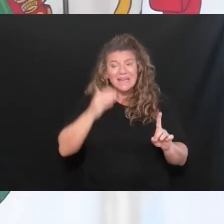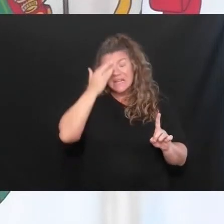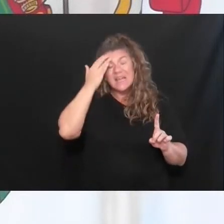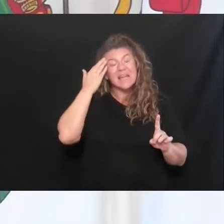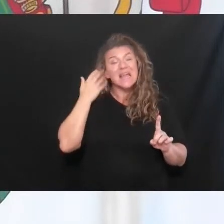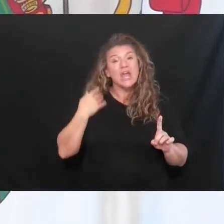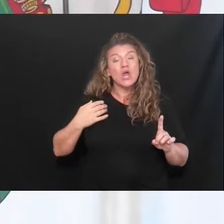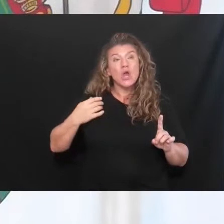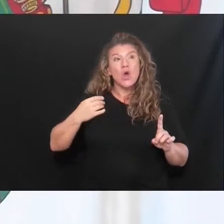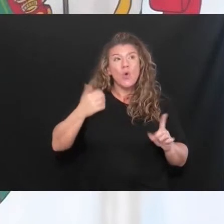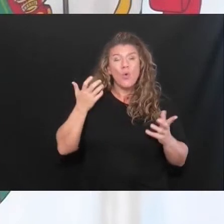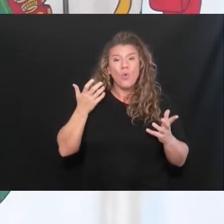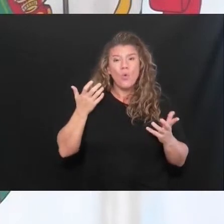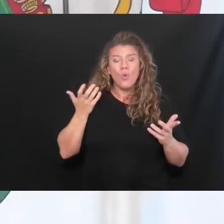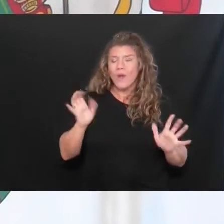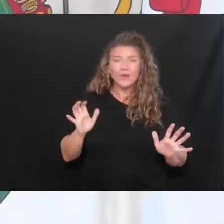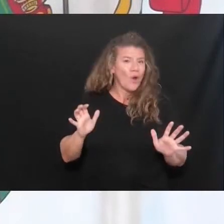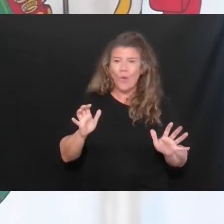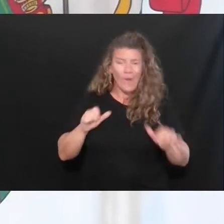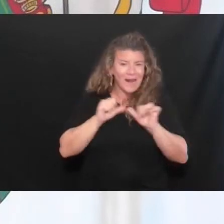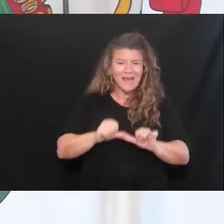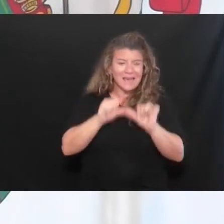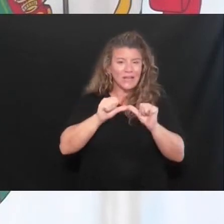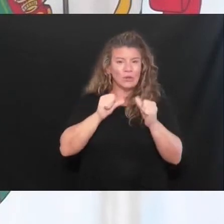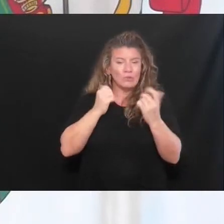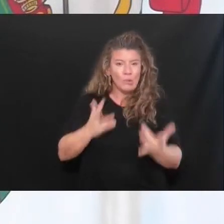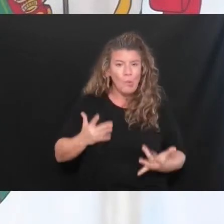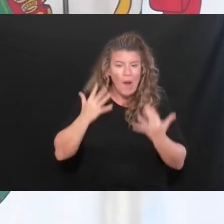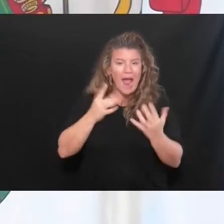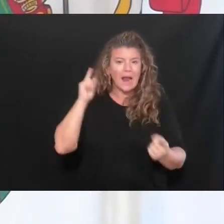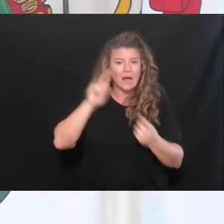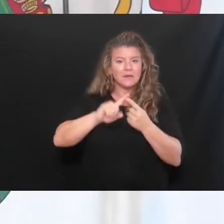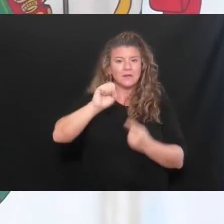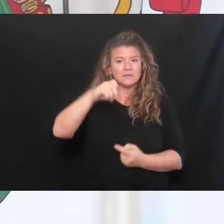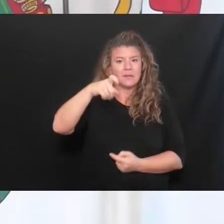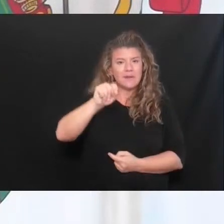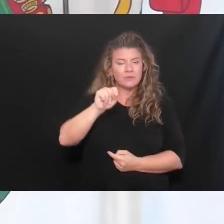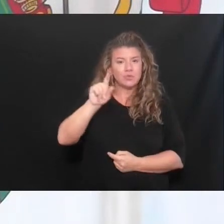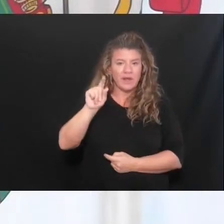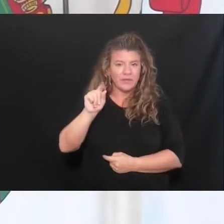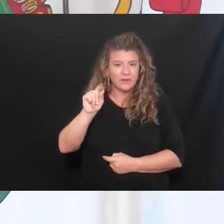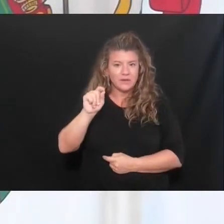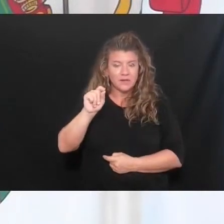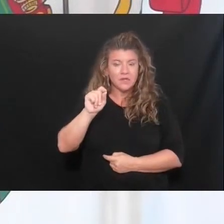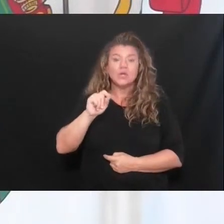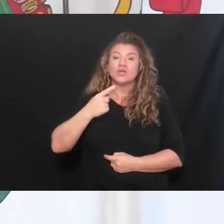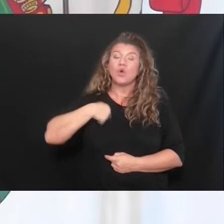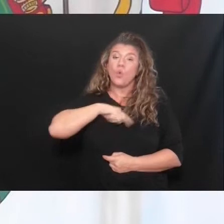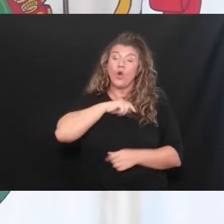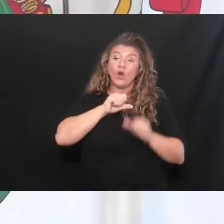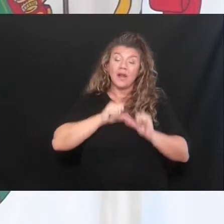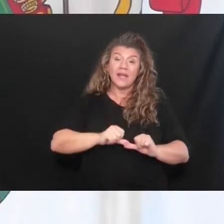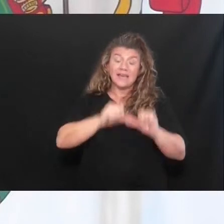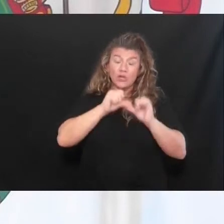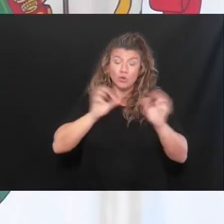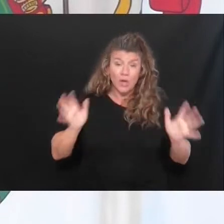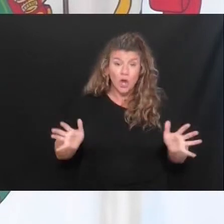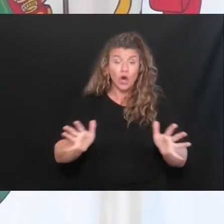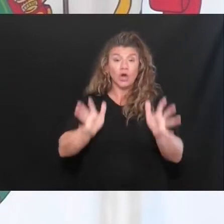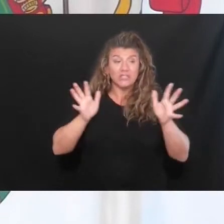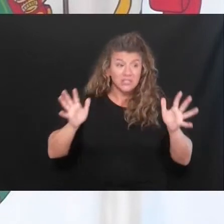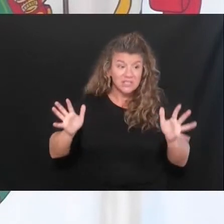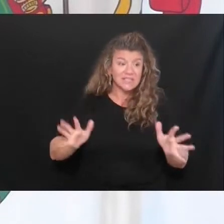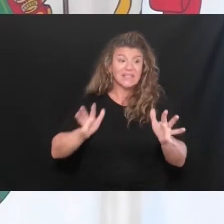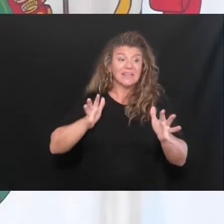we absolutely don't need to continue to wait until September the 20th. And we're going to continue to push in every